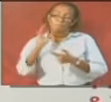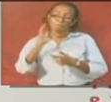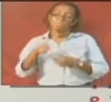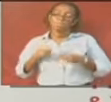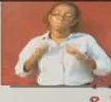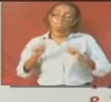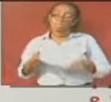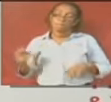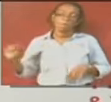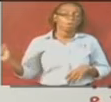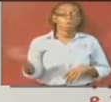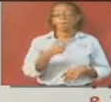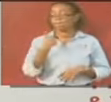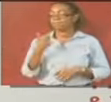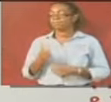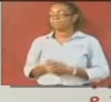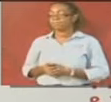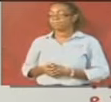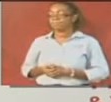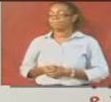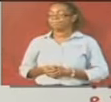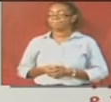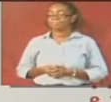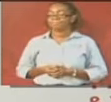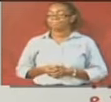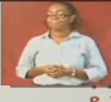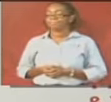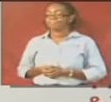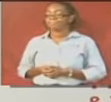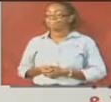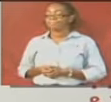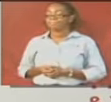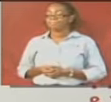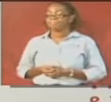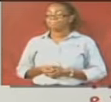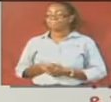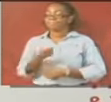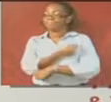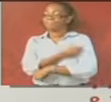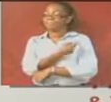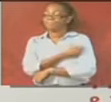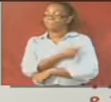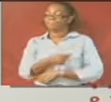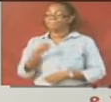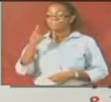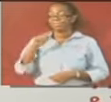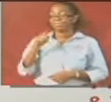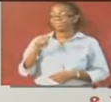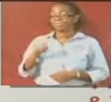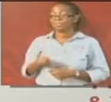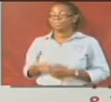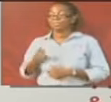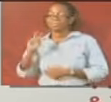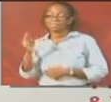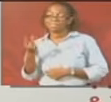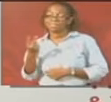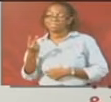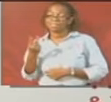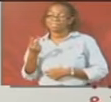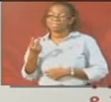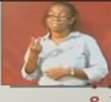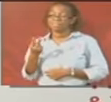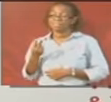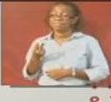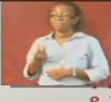ramped up. Now, the vaccination date issue, to some extent, the vaccination